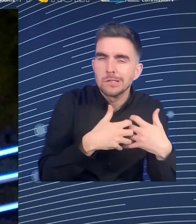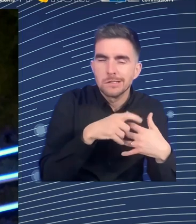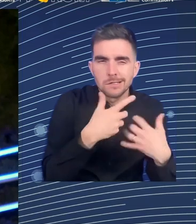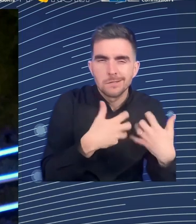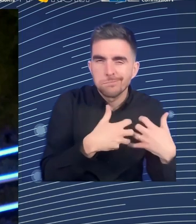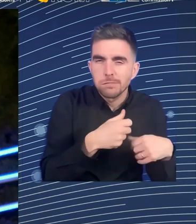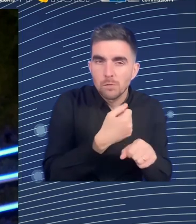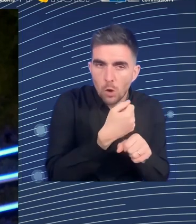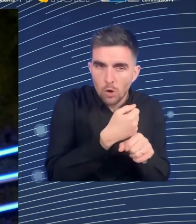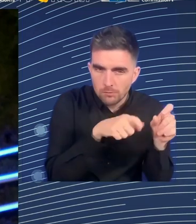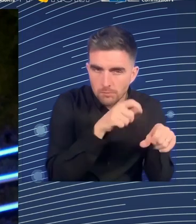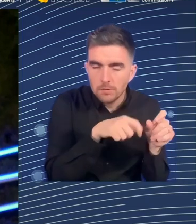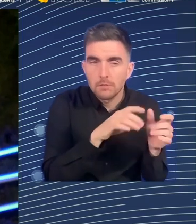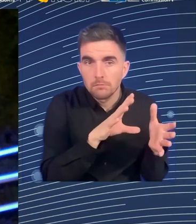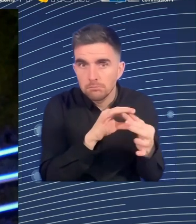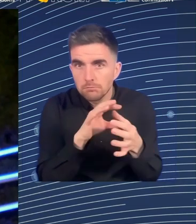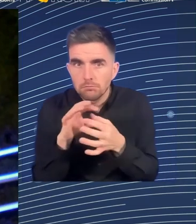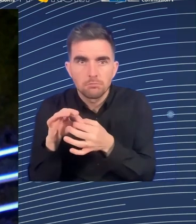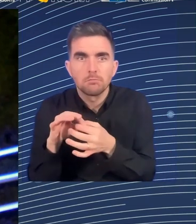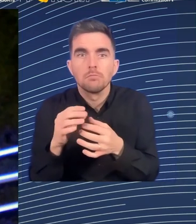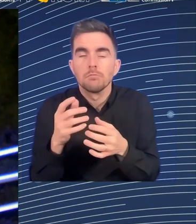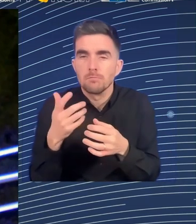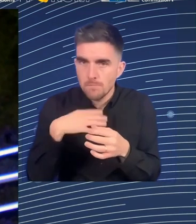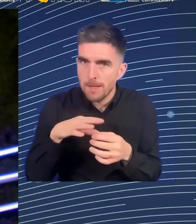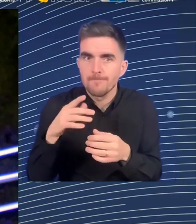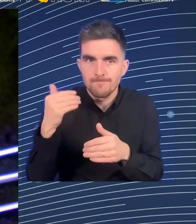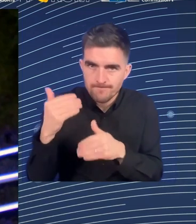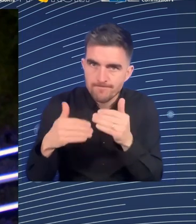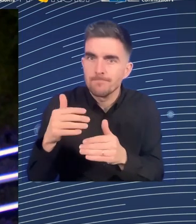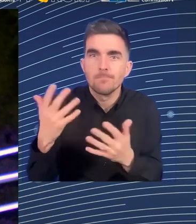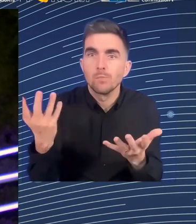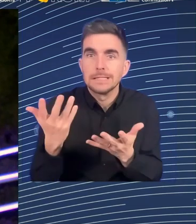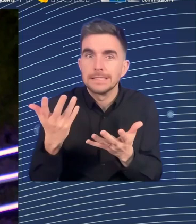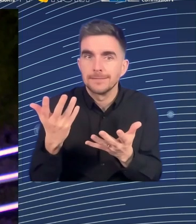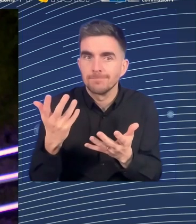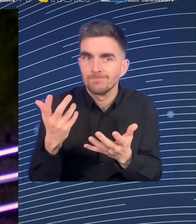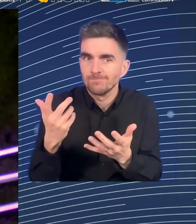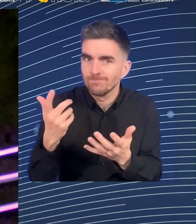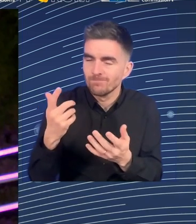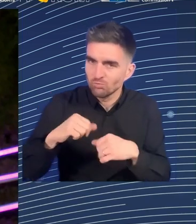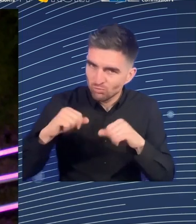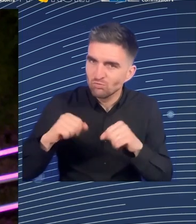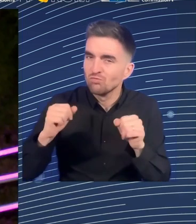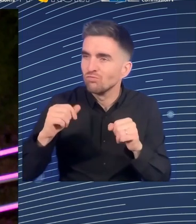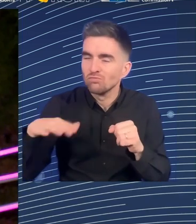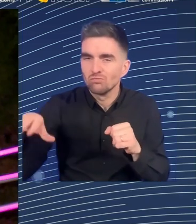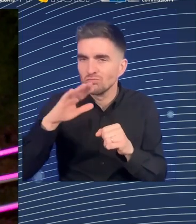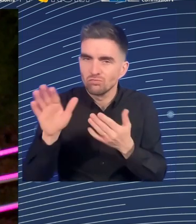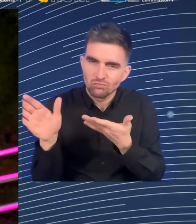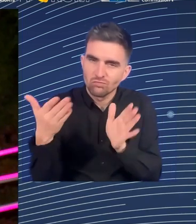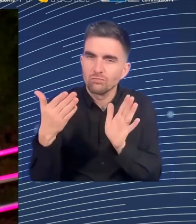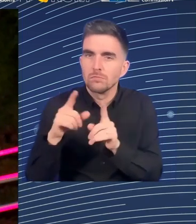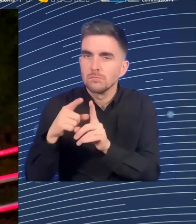important message because these occupations, they grow in a way faster pace than the rest